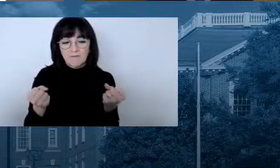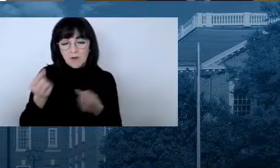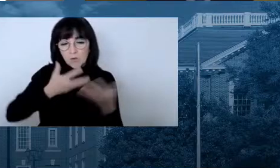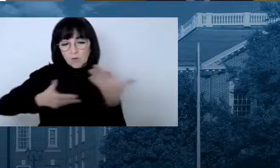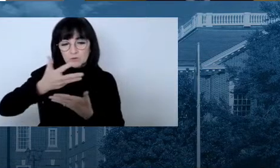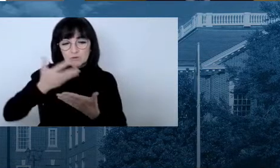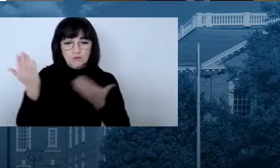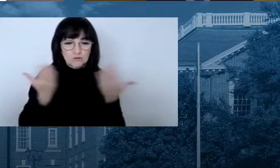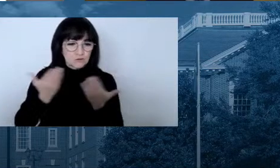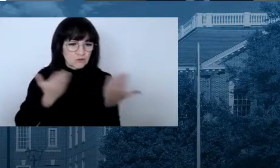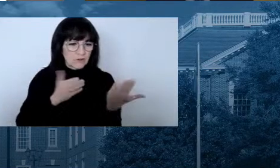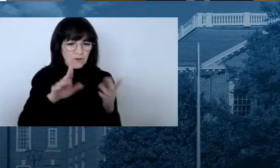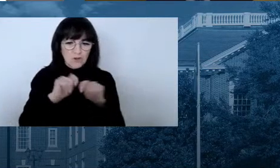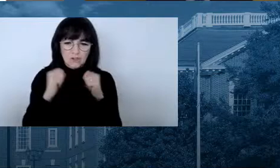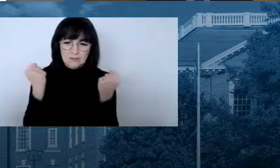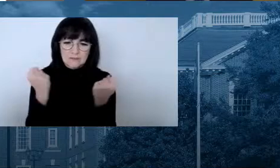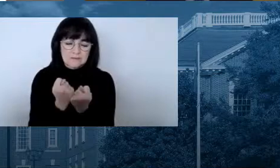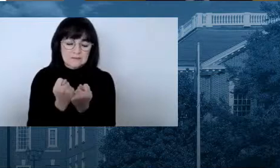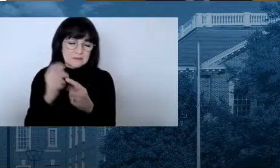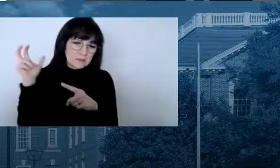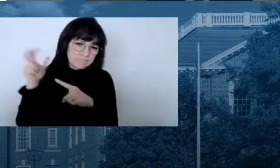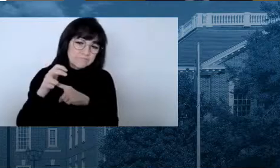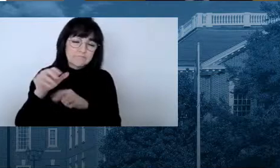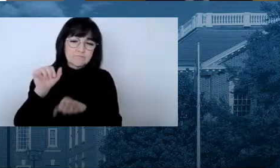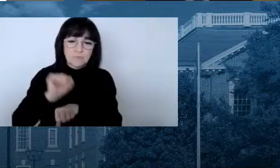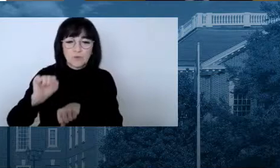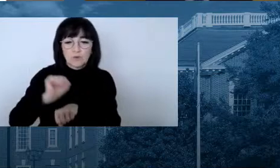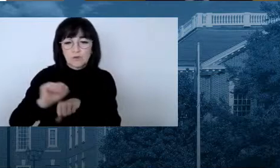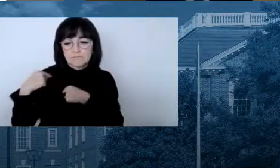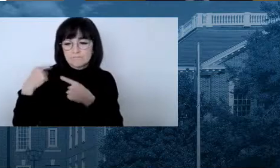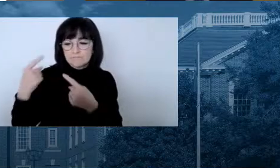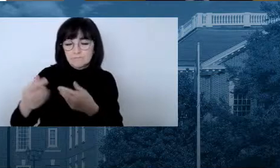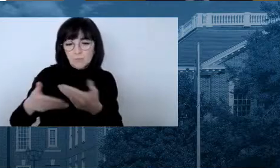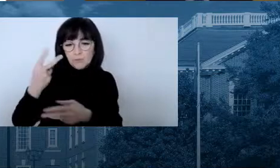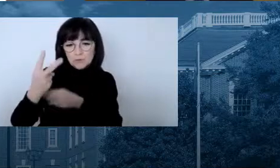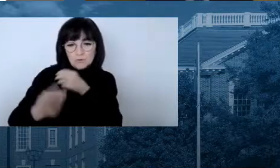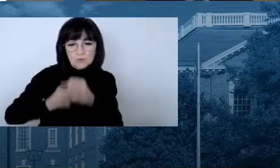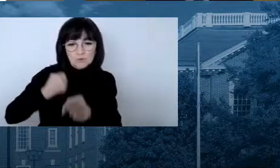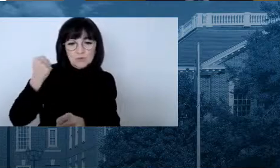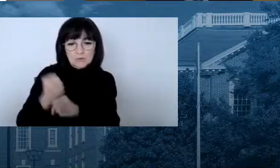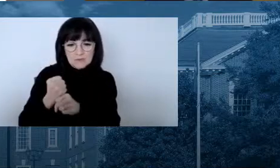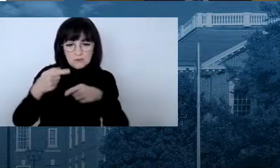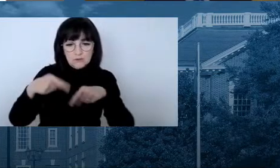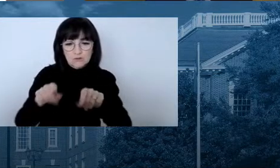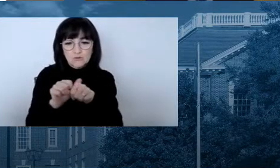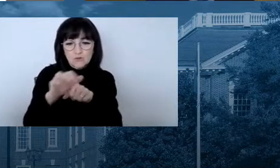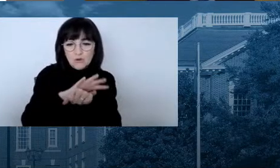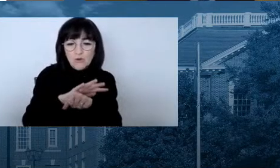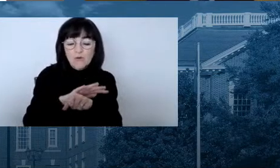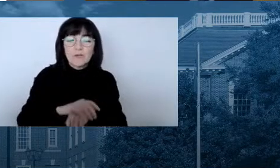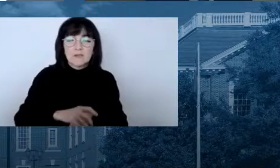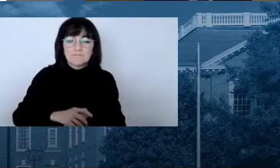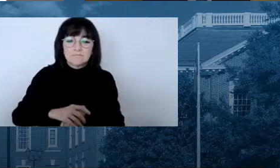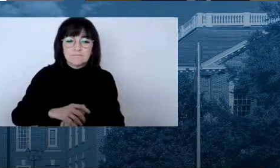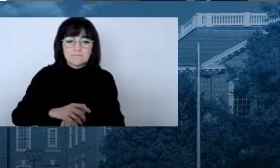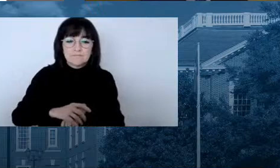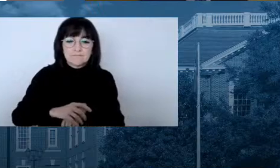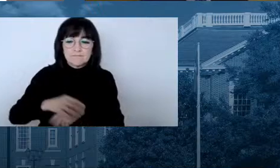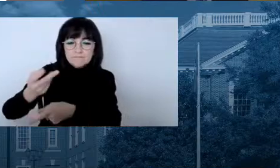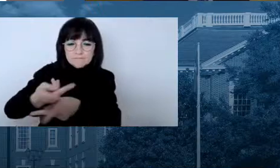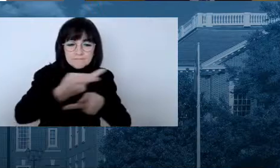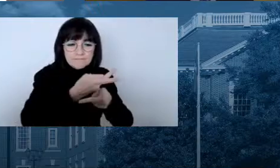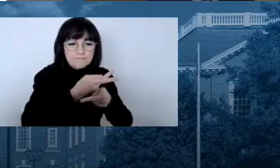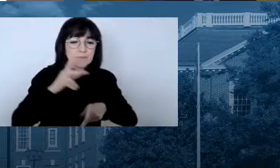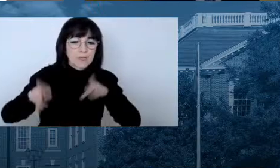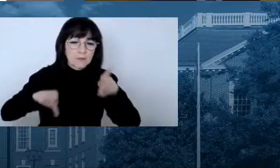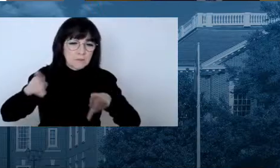incredible work now over almost 2 years with COVID and response, and going from a period in time